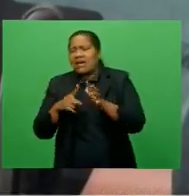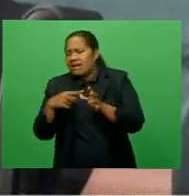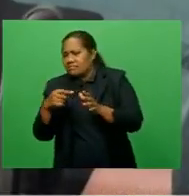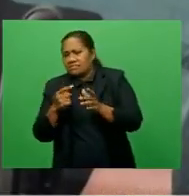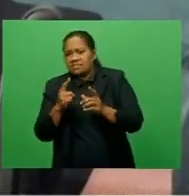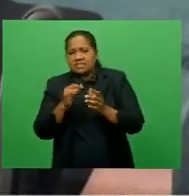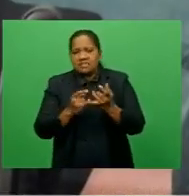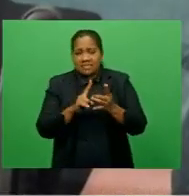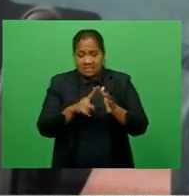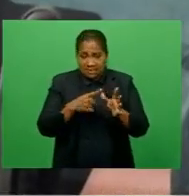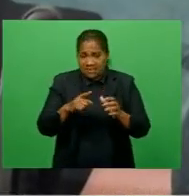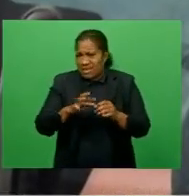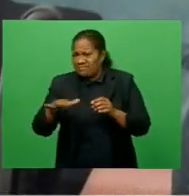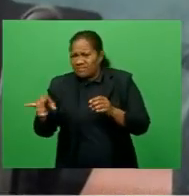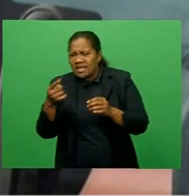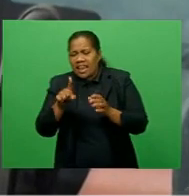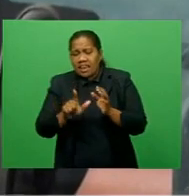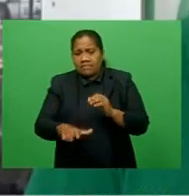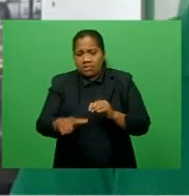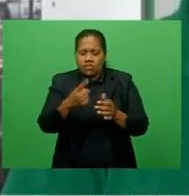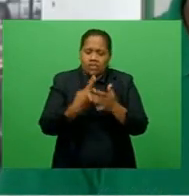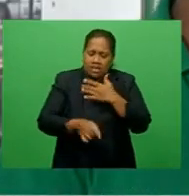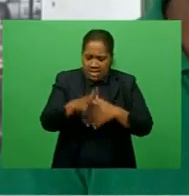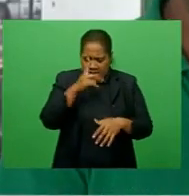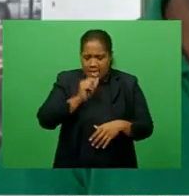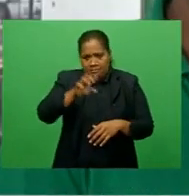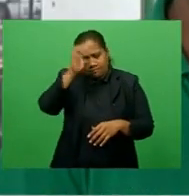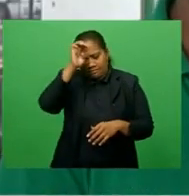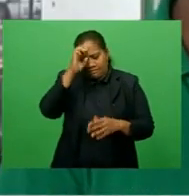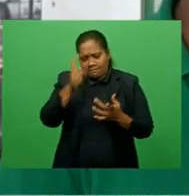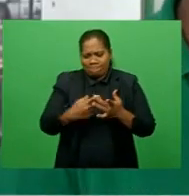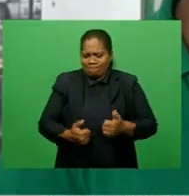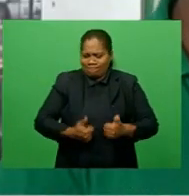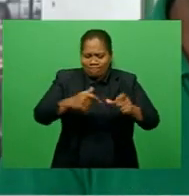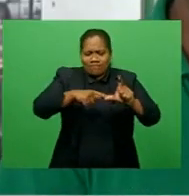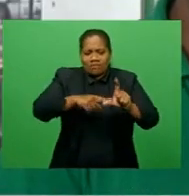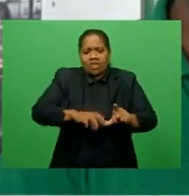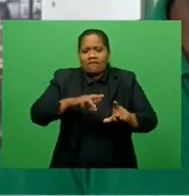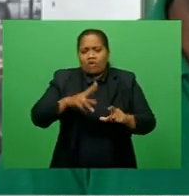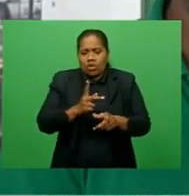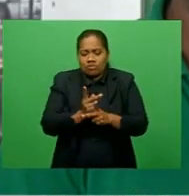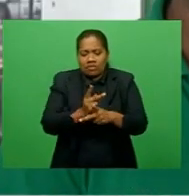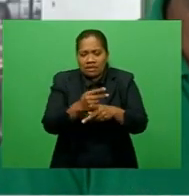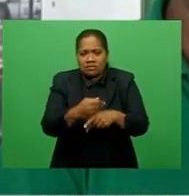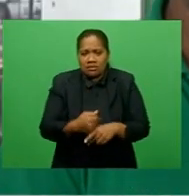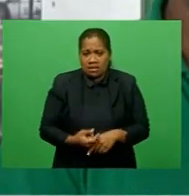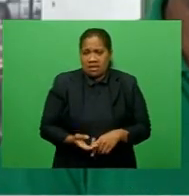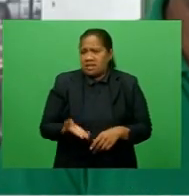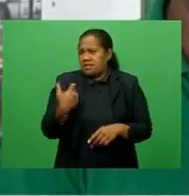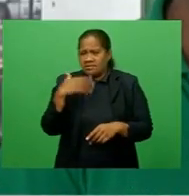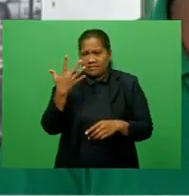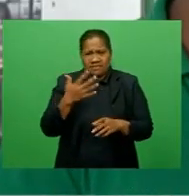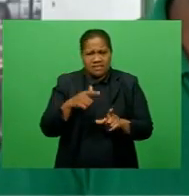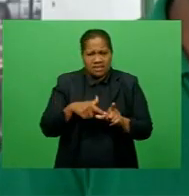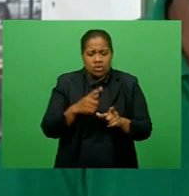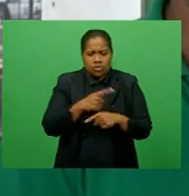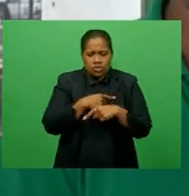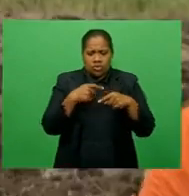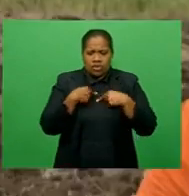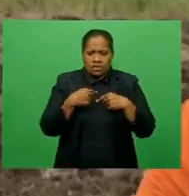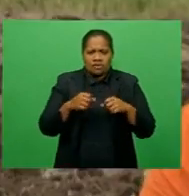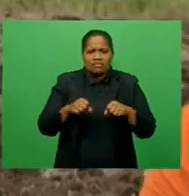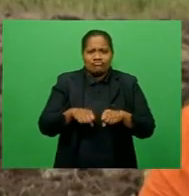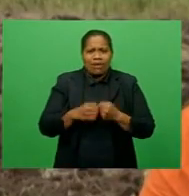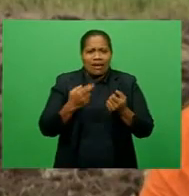can expect another good year of production. Definitely, we broke the record for the past 15 years in the last financial year, and we're hoping to increase